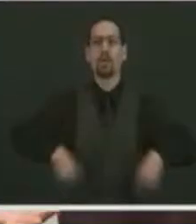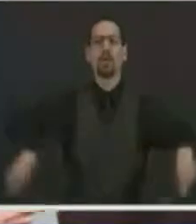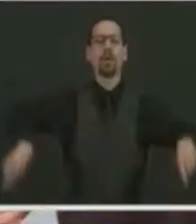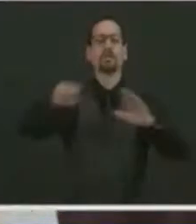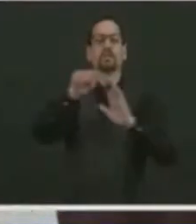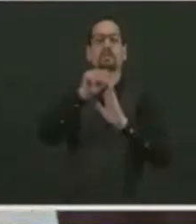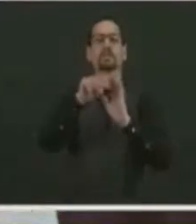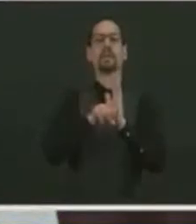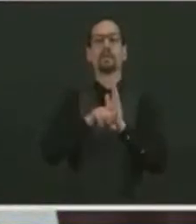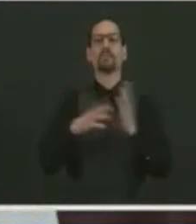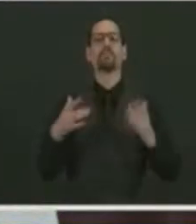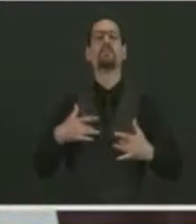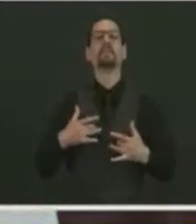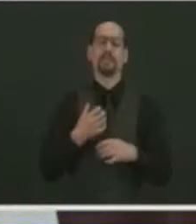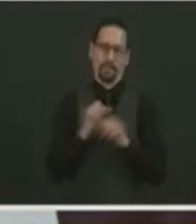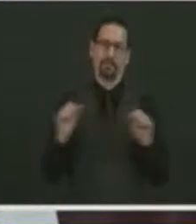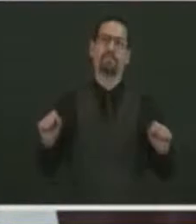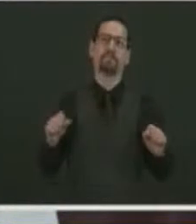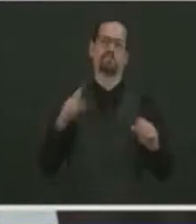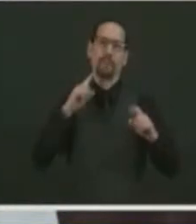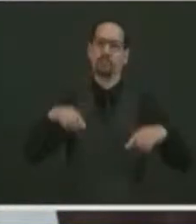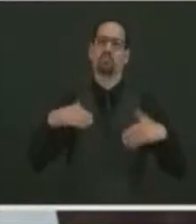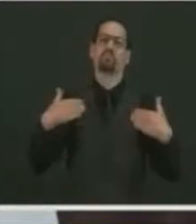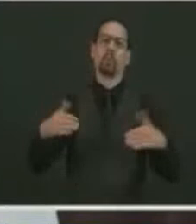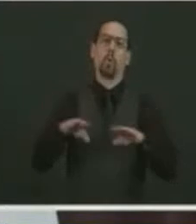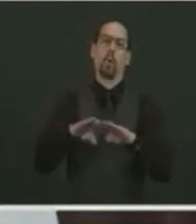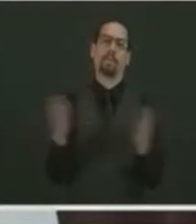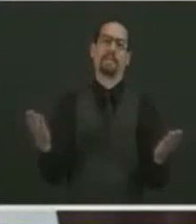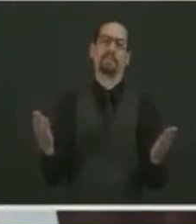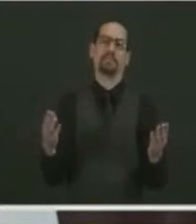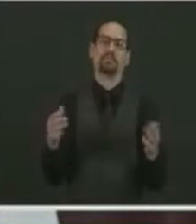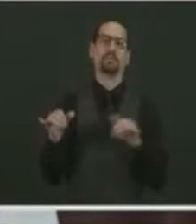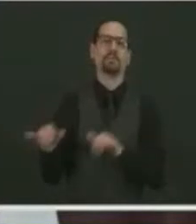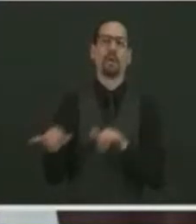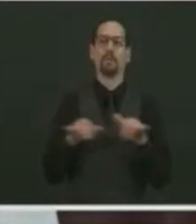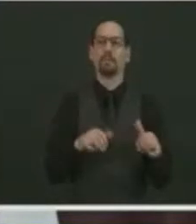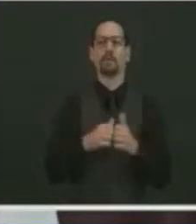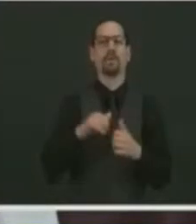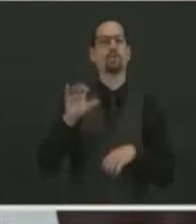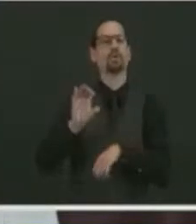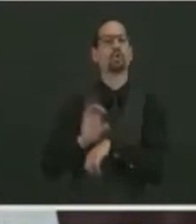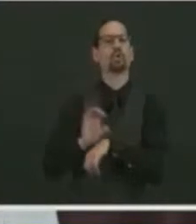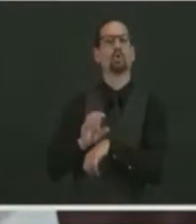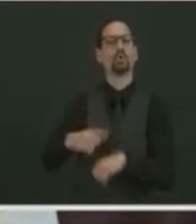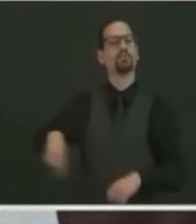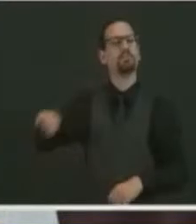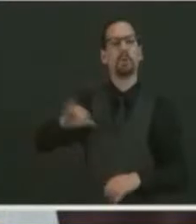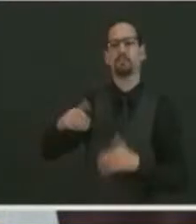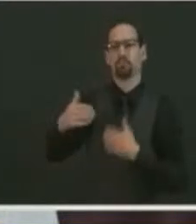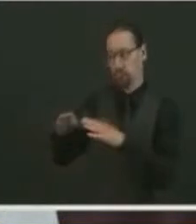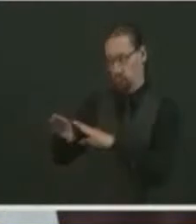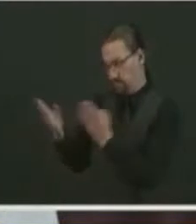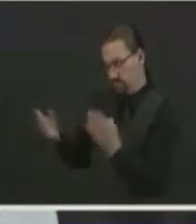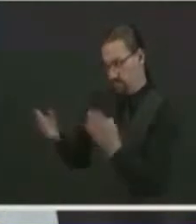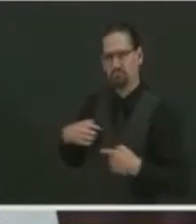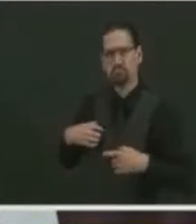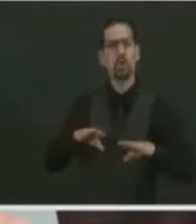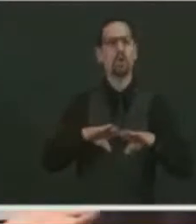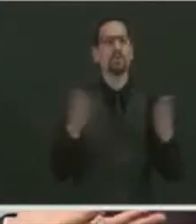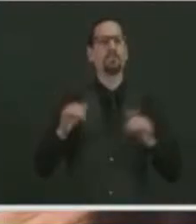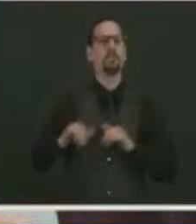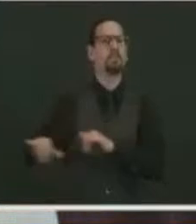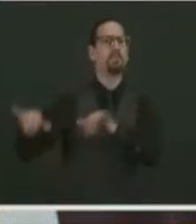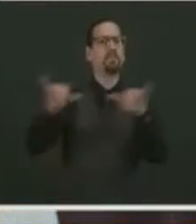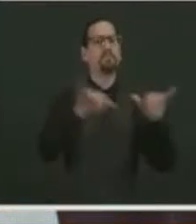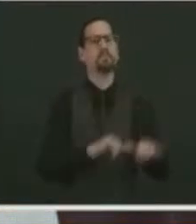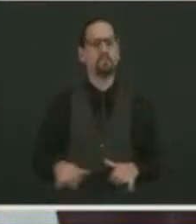I feel the same way about churches. You know, I had a call last Friday with a group of faith leaders. They were